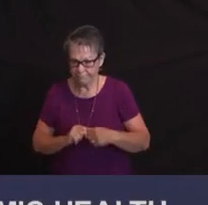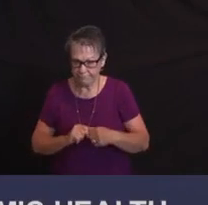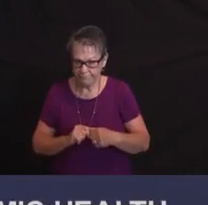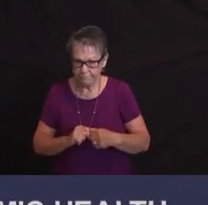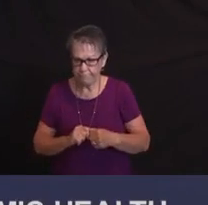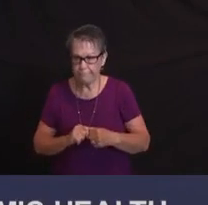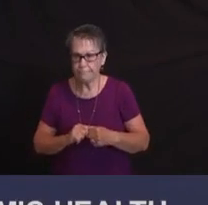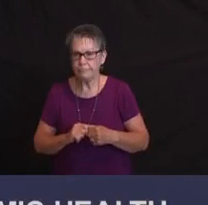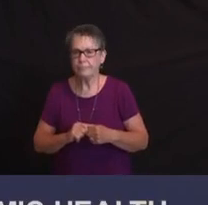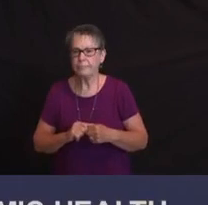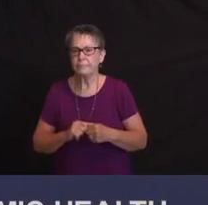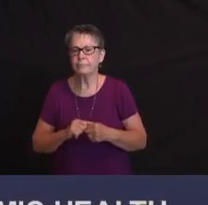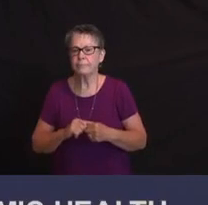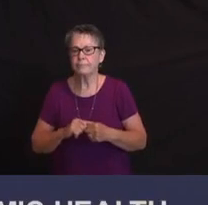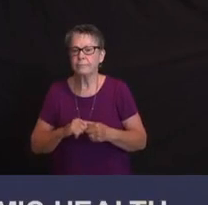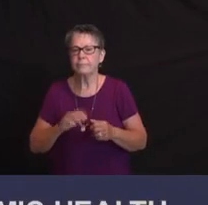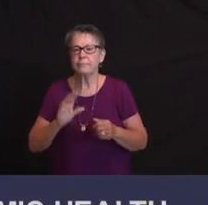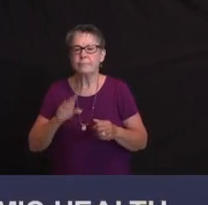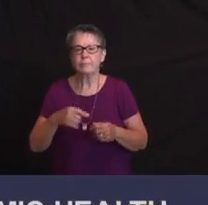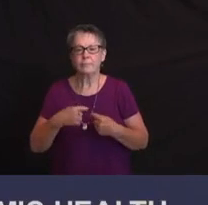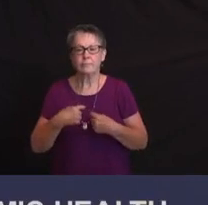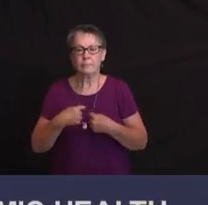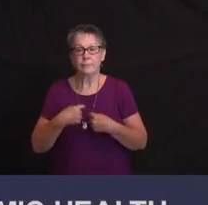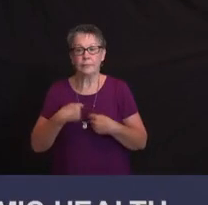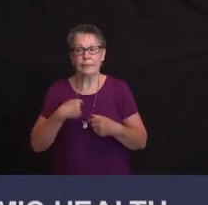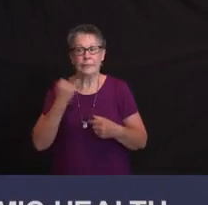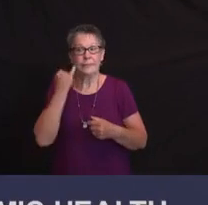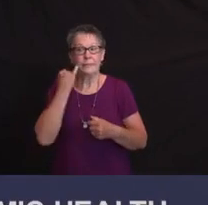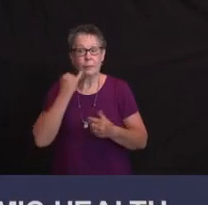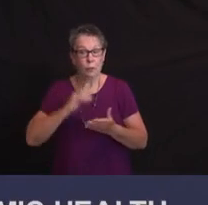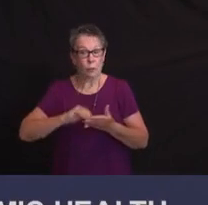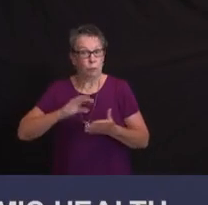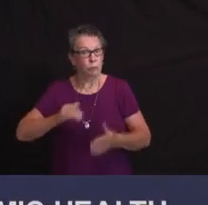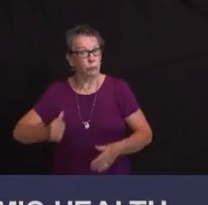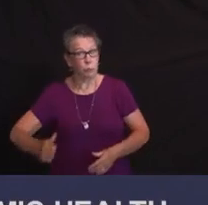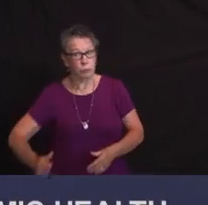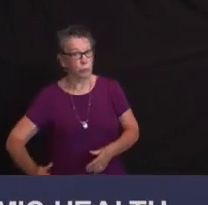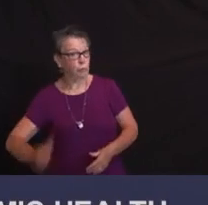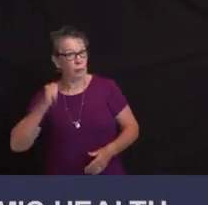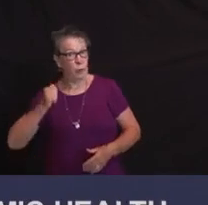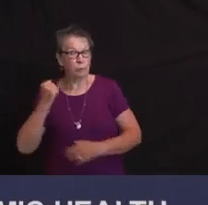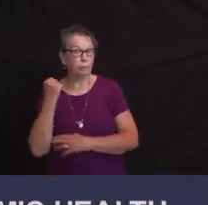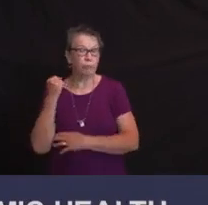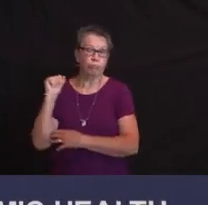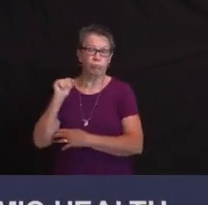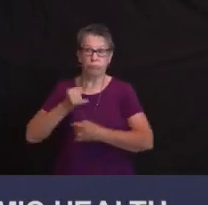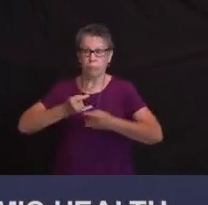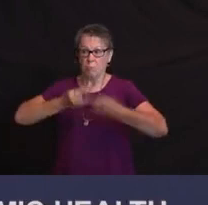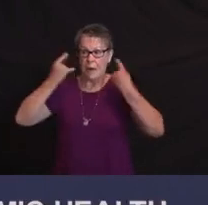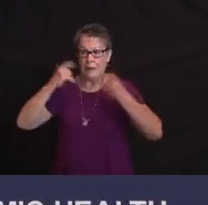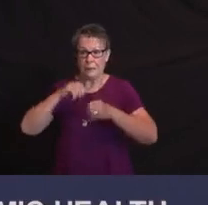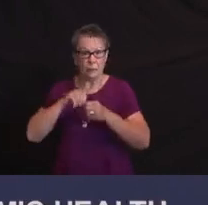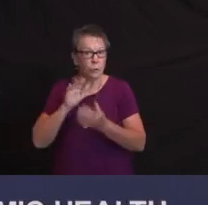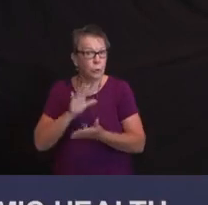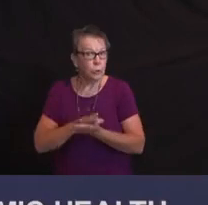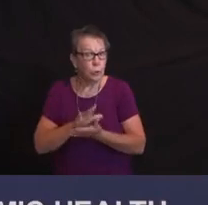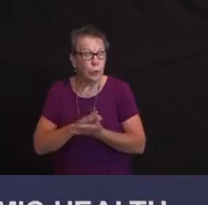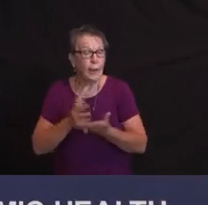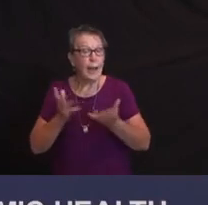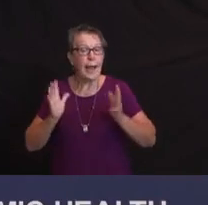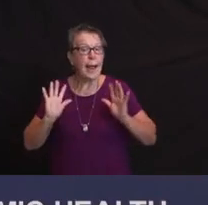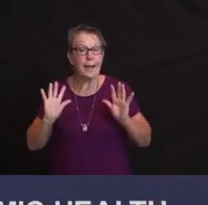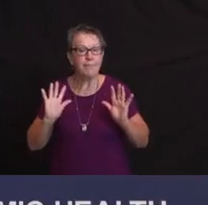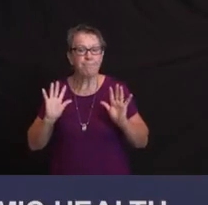the kid faces if he refuses or she refuses to wear a mask, just because the rules of the road are